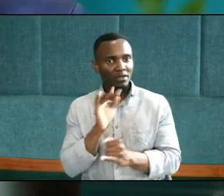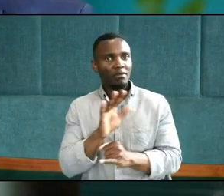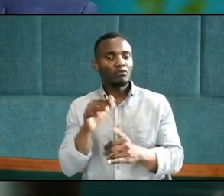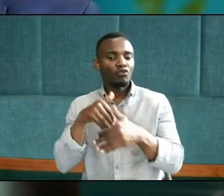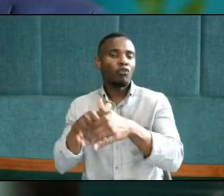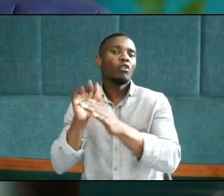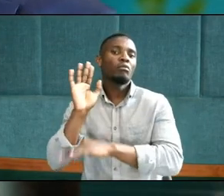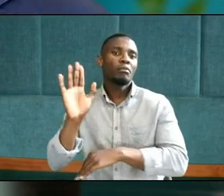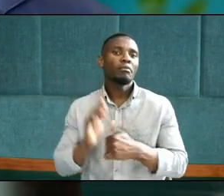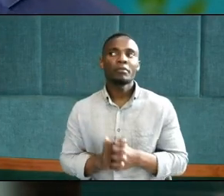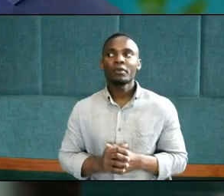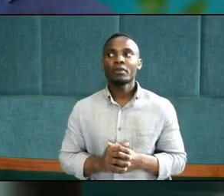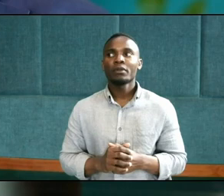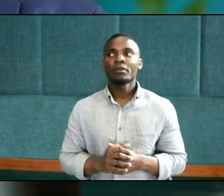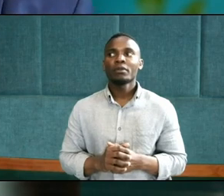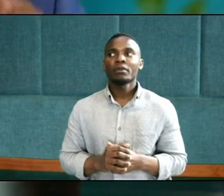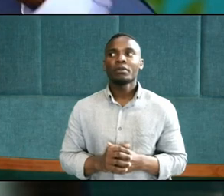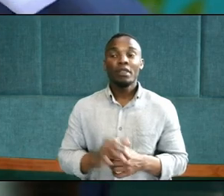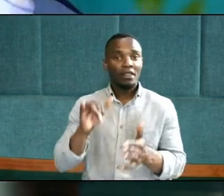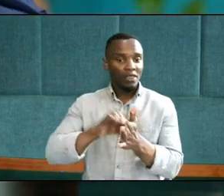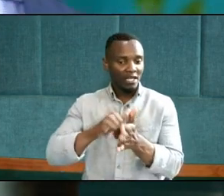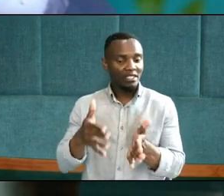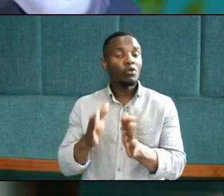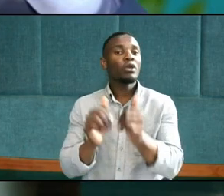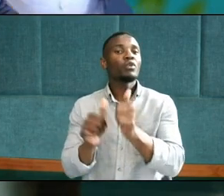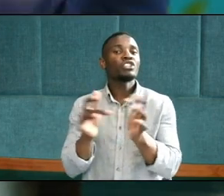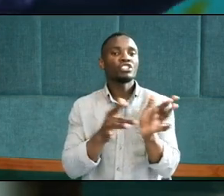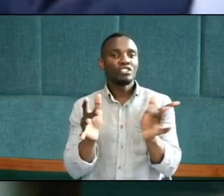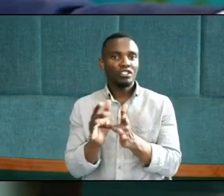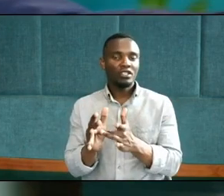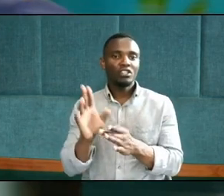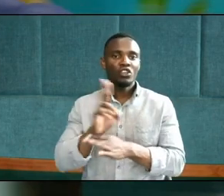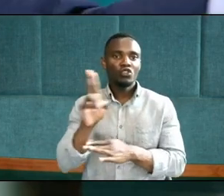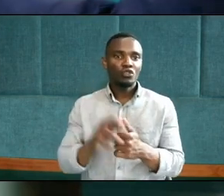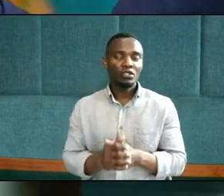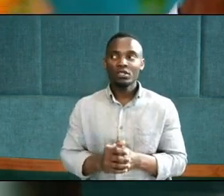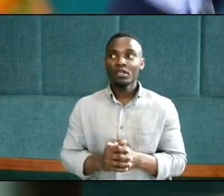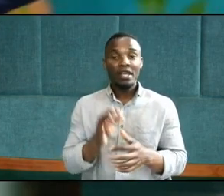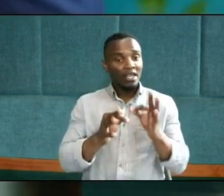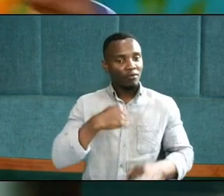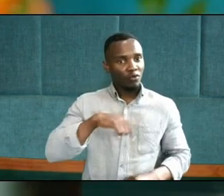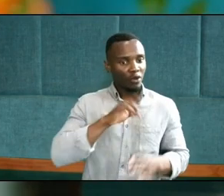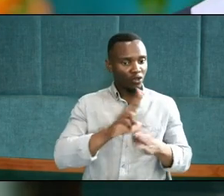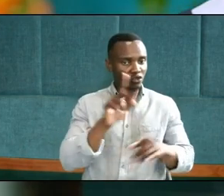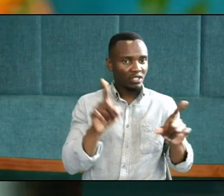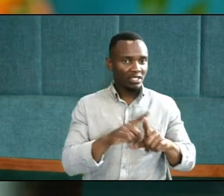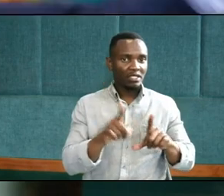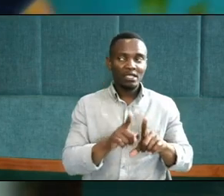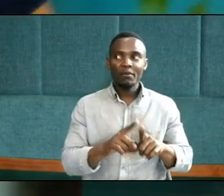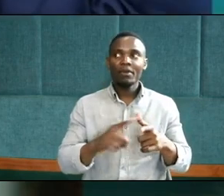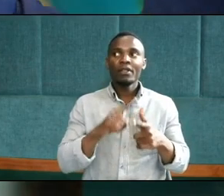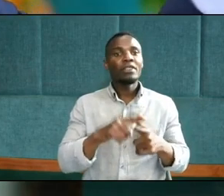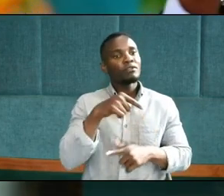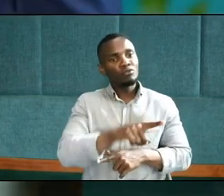me. That is Jesus' method, that if every one of us applied this method, you'd be happy getting people come